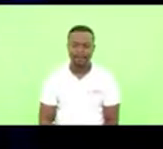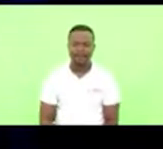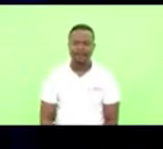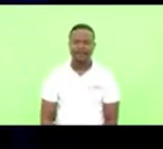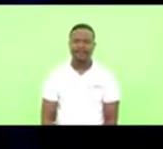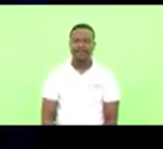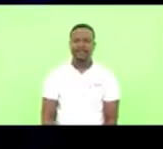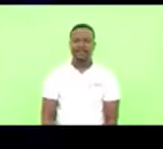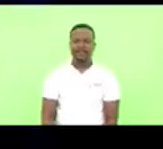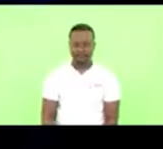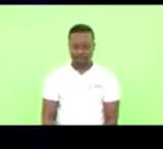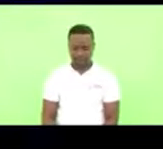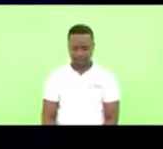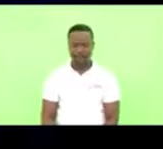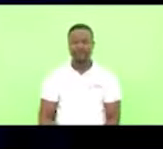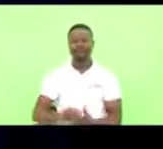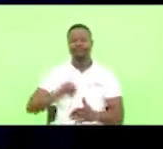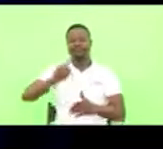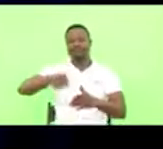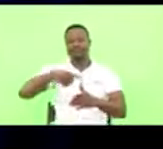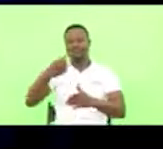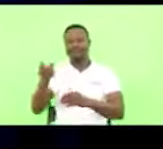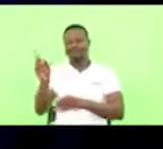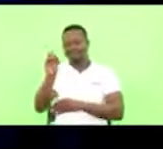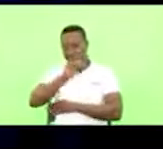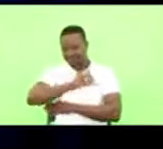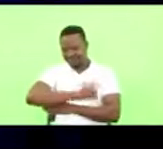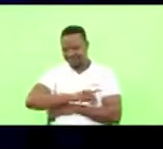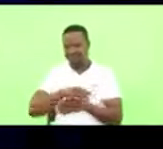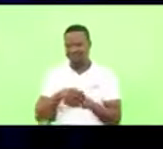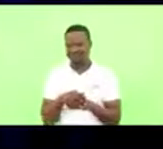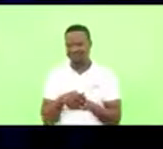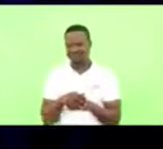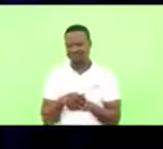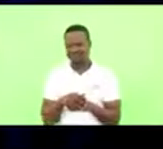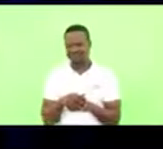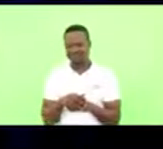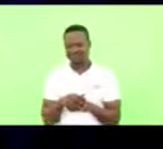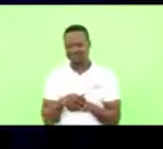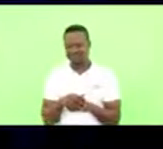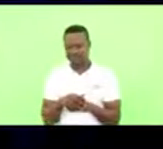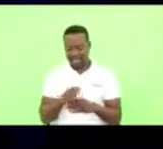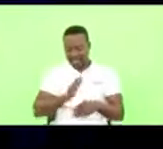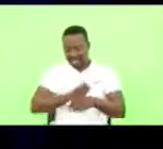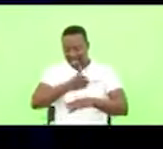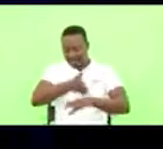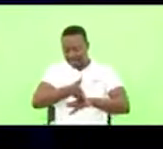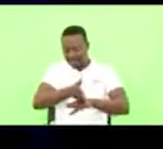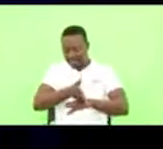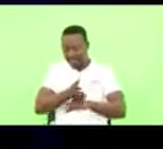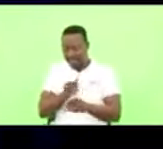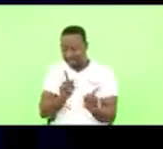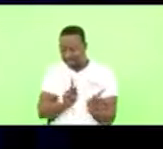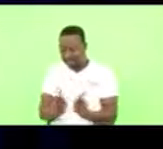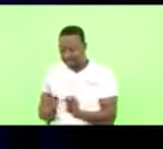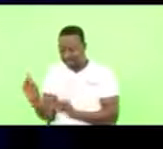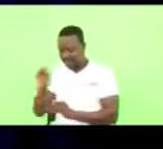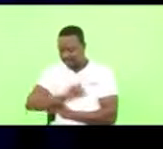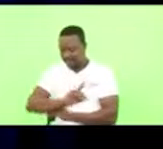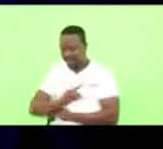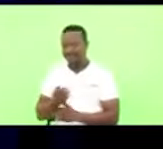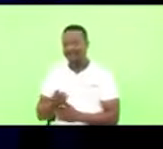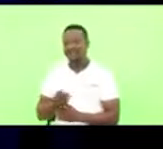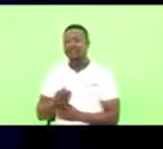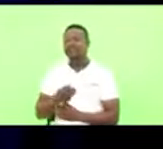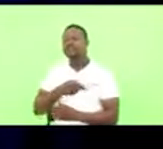62. The next day, the one after preparation day, the chief priests and the